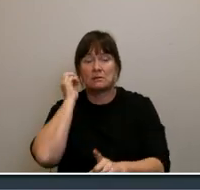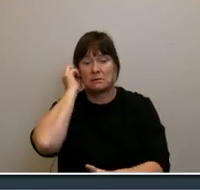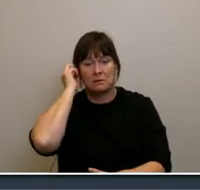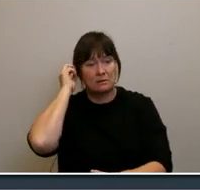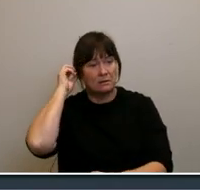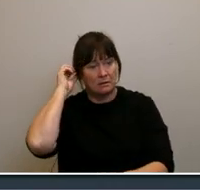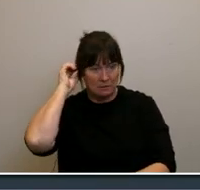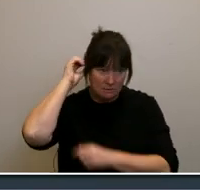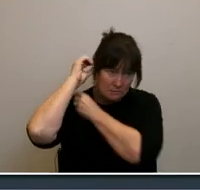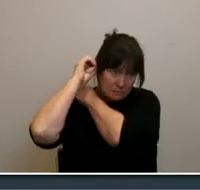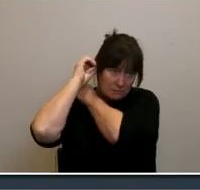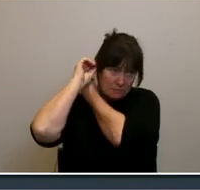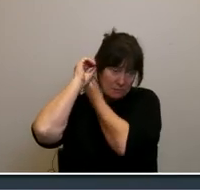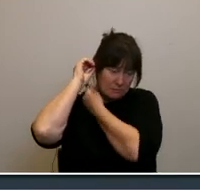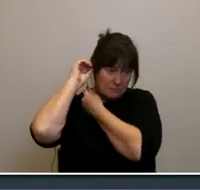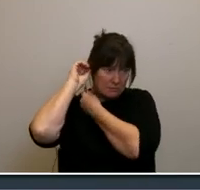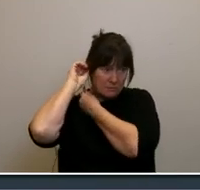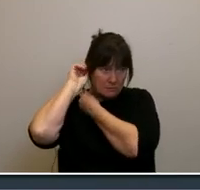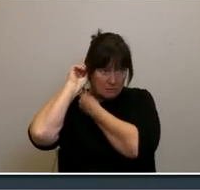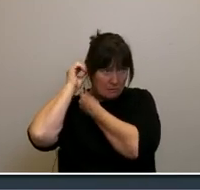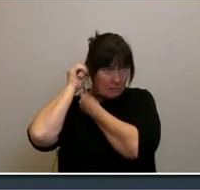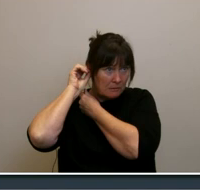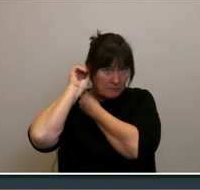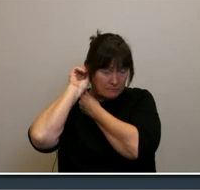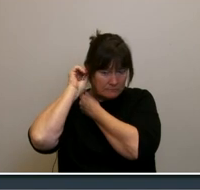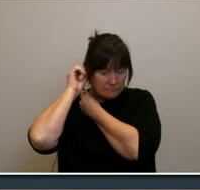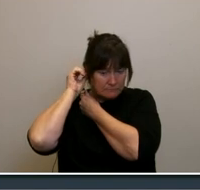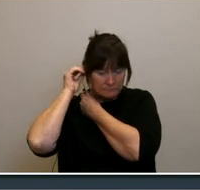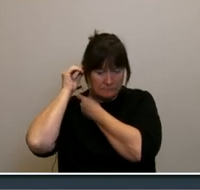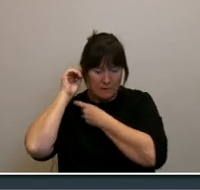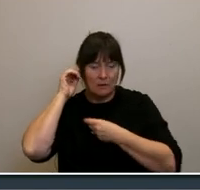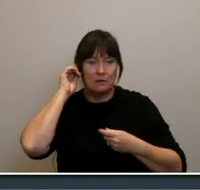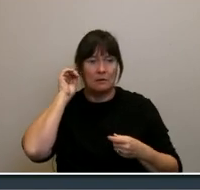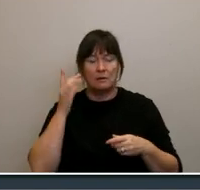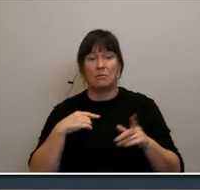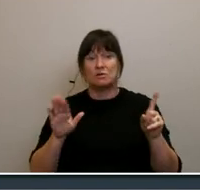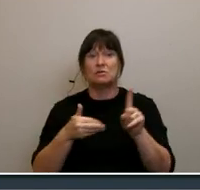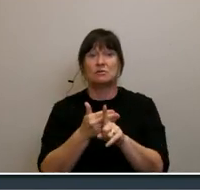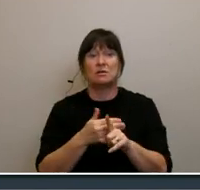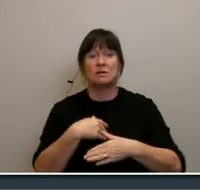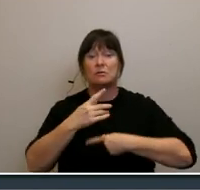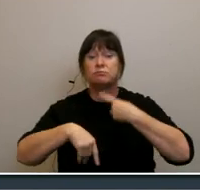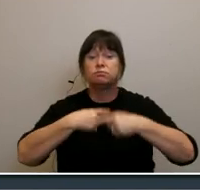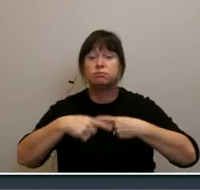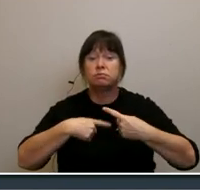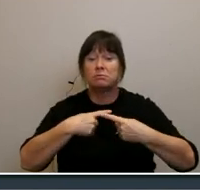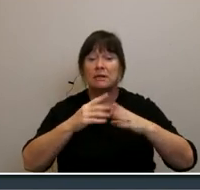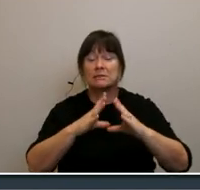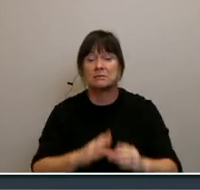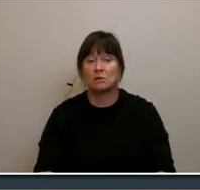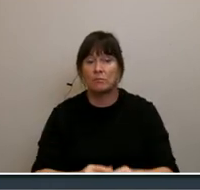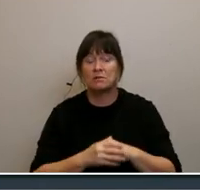stalling after almost 8 years. The strategy, as I explained in there with the correspondence from Comar, Professor